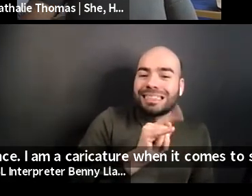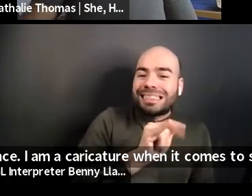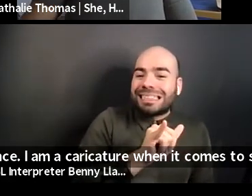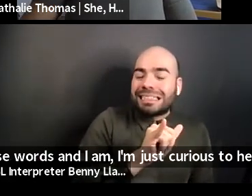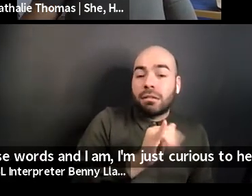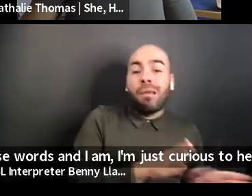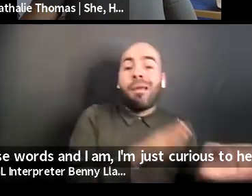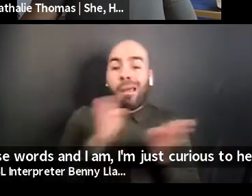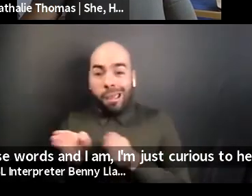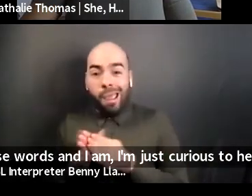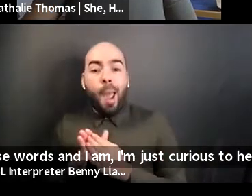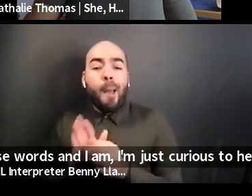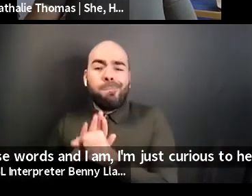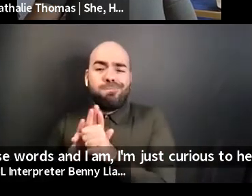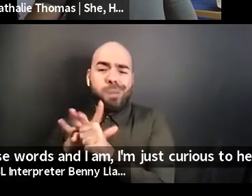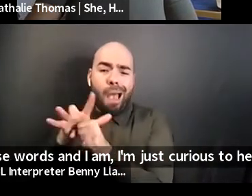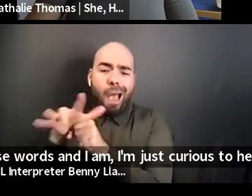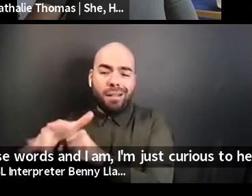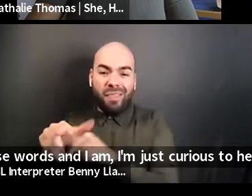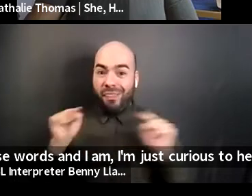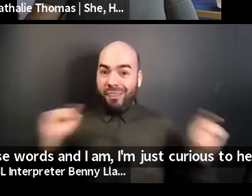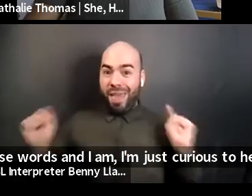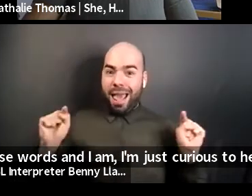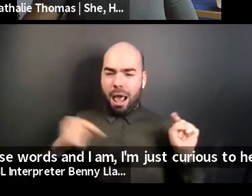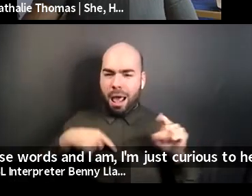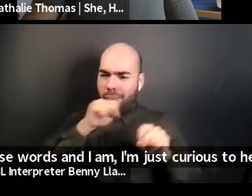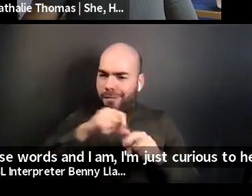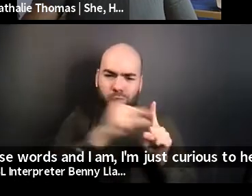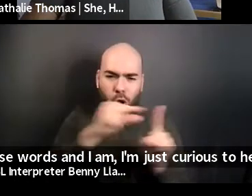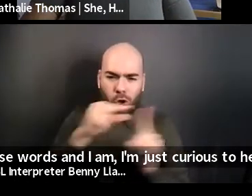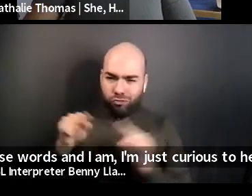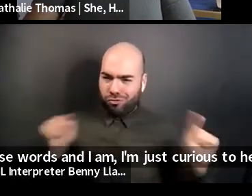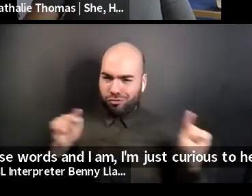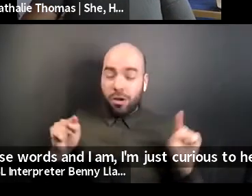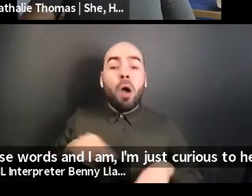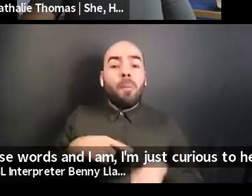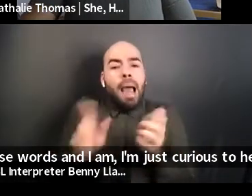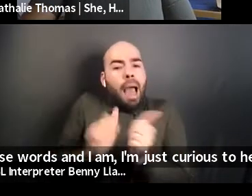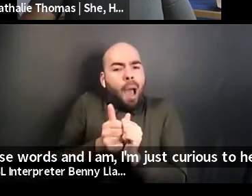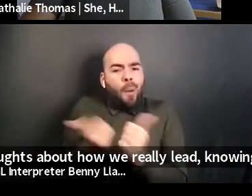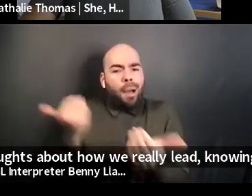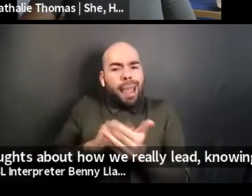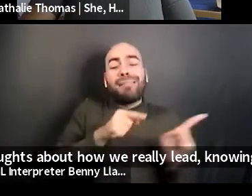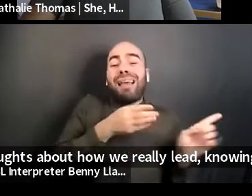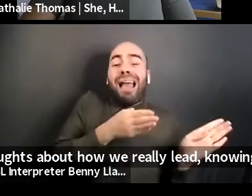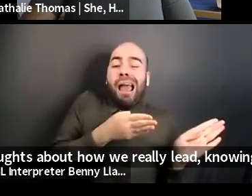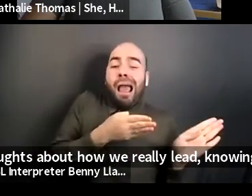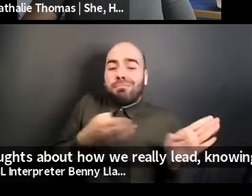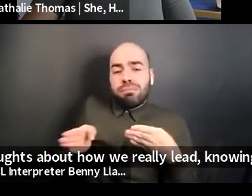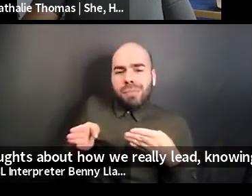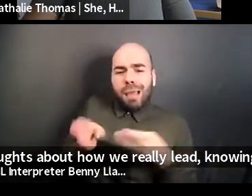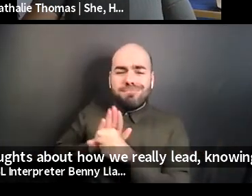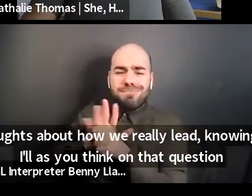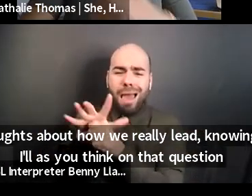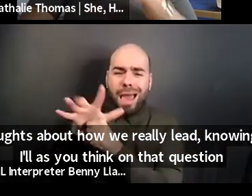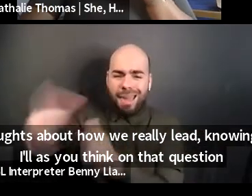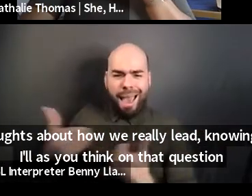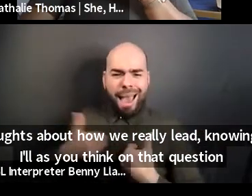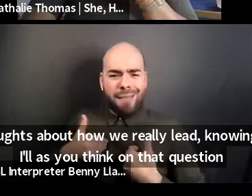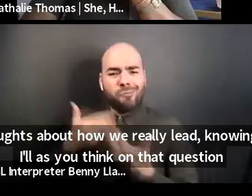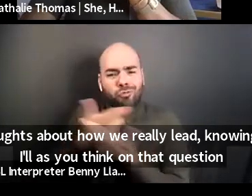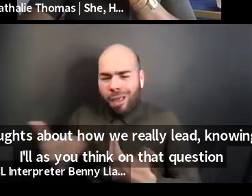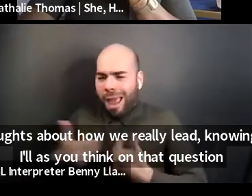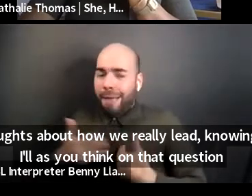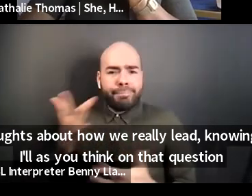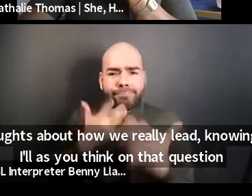curious to hear all of your thoughts about how we really lead knowing that. And as you think on that question, I'll offer for